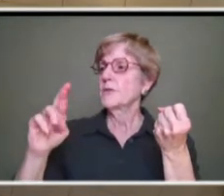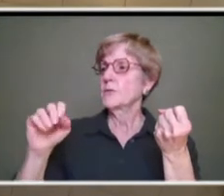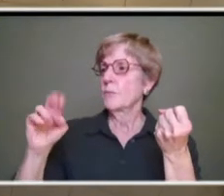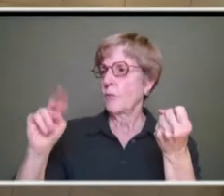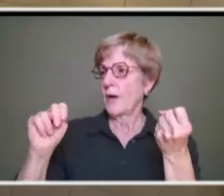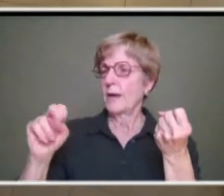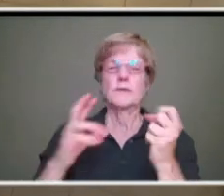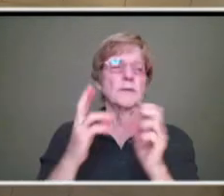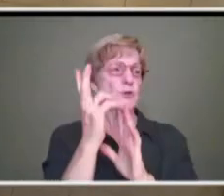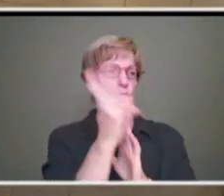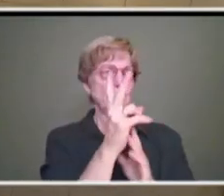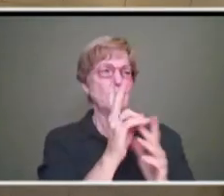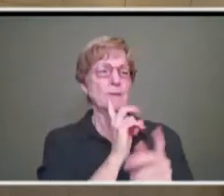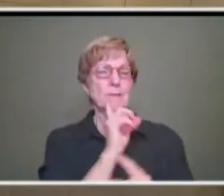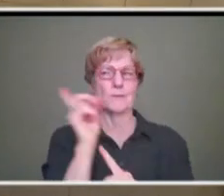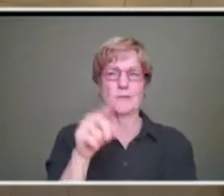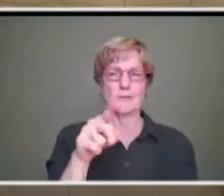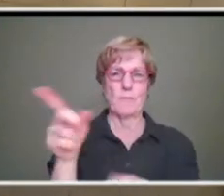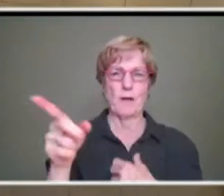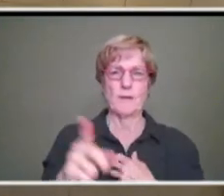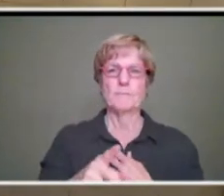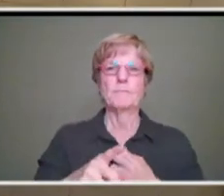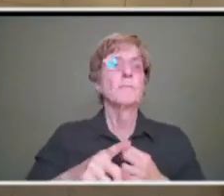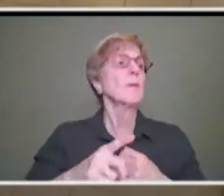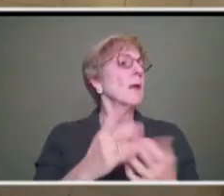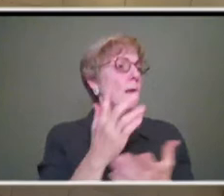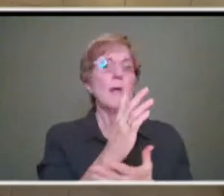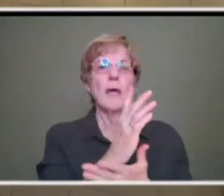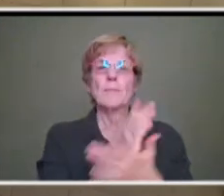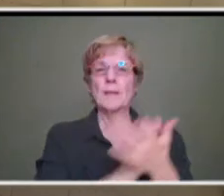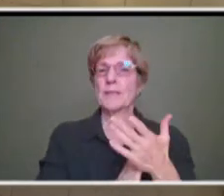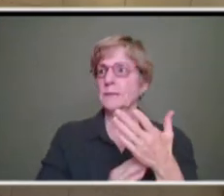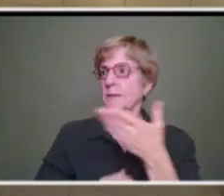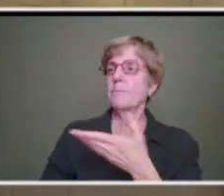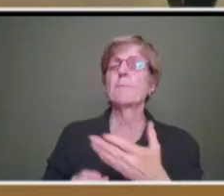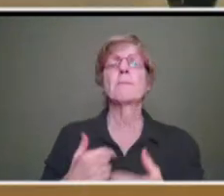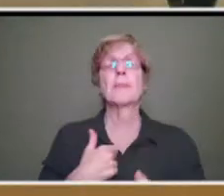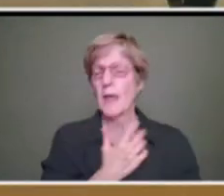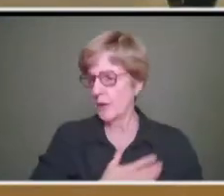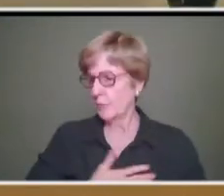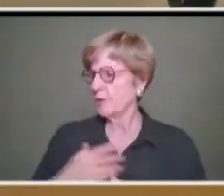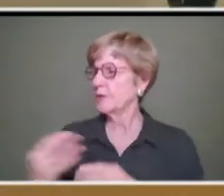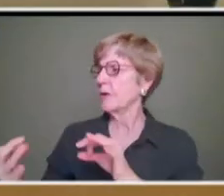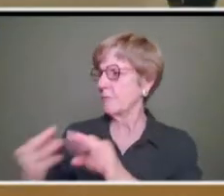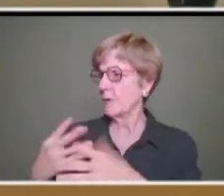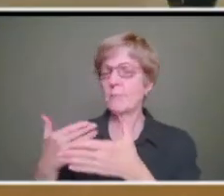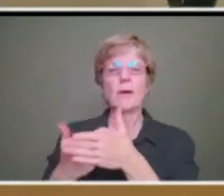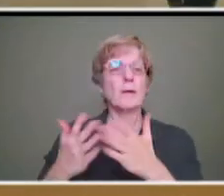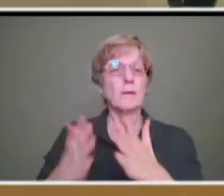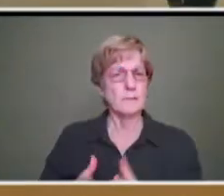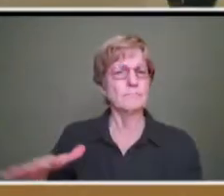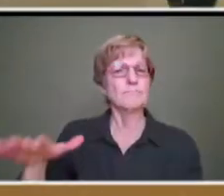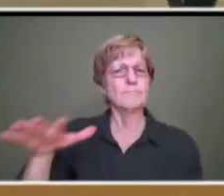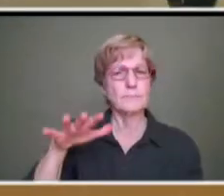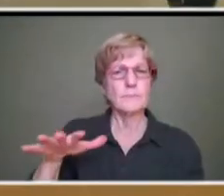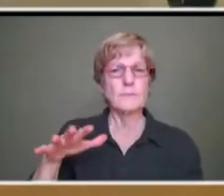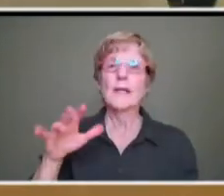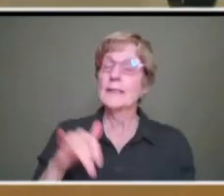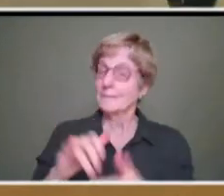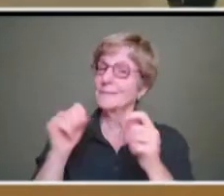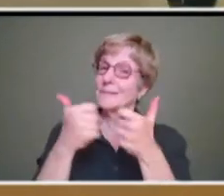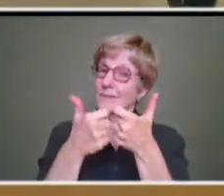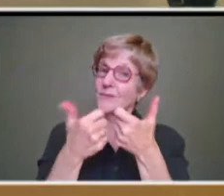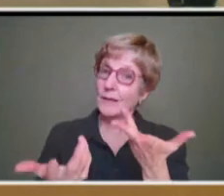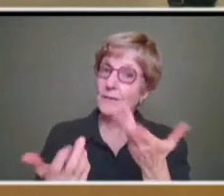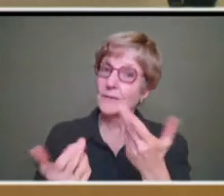report um and maybe some of this will go to that uh you know I appreciate the feedback from the neighborhood and this is the challenge